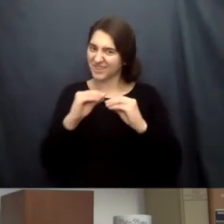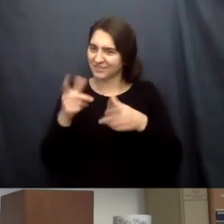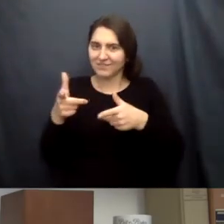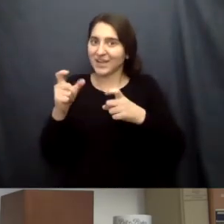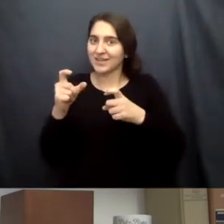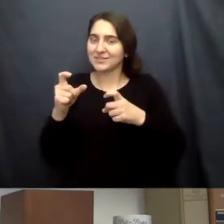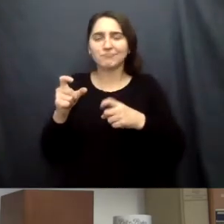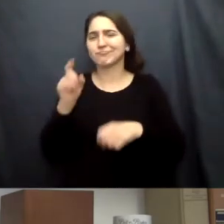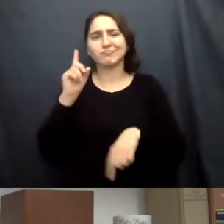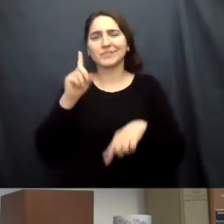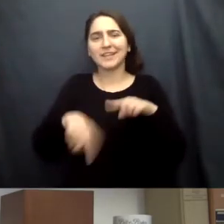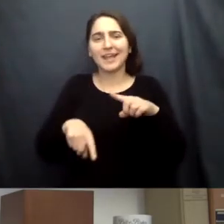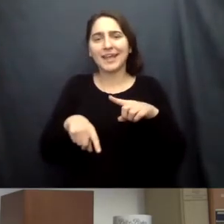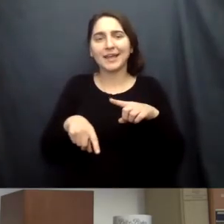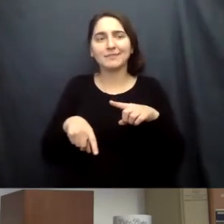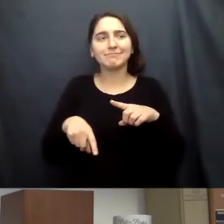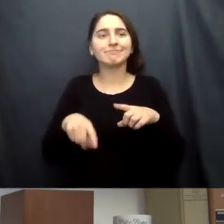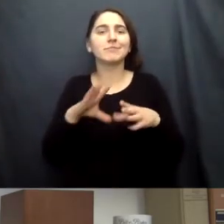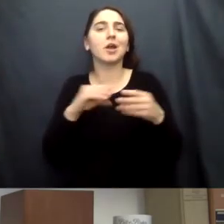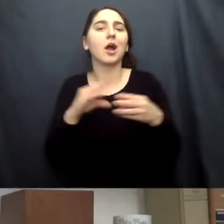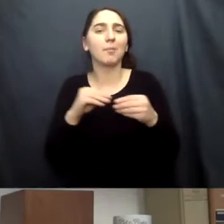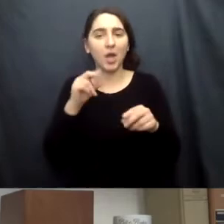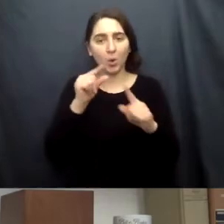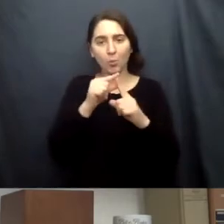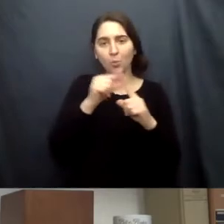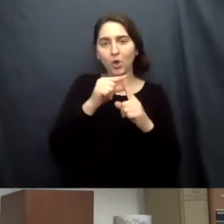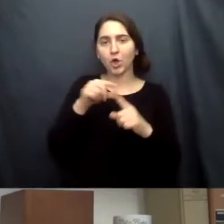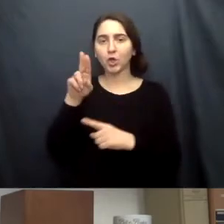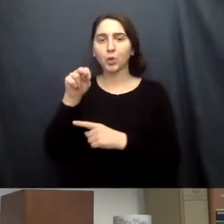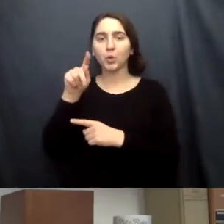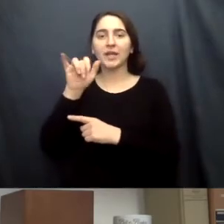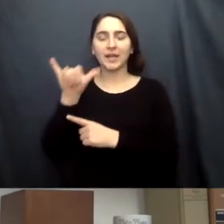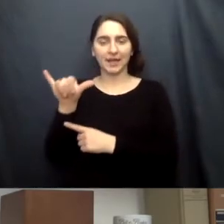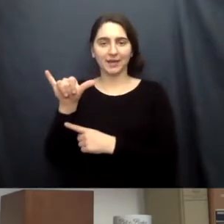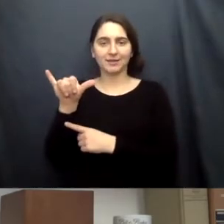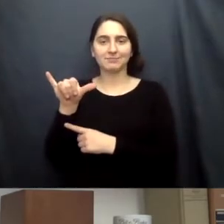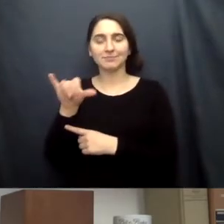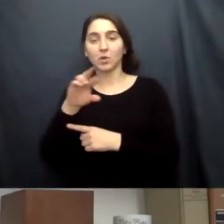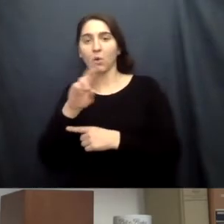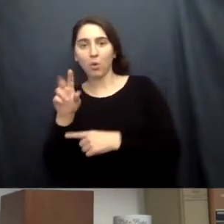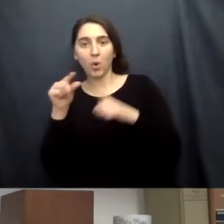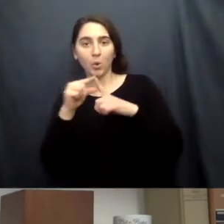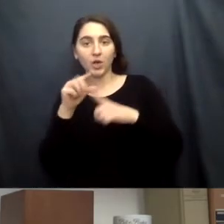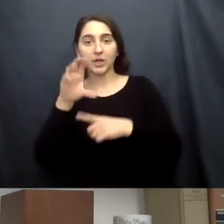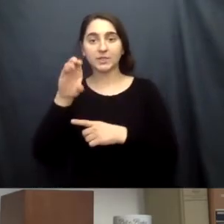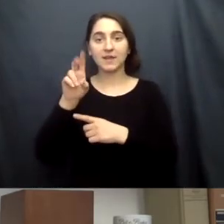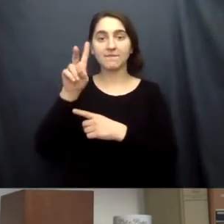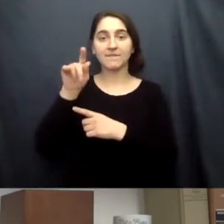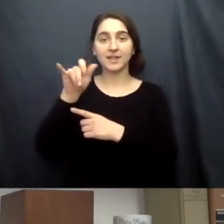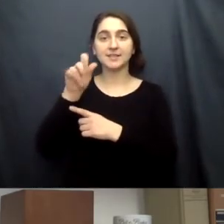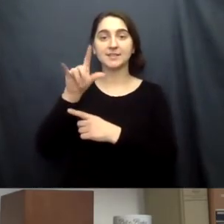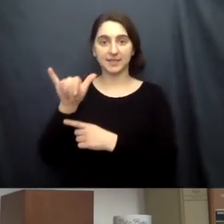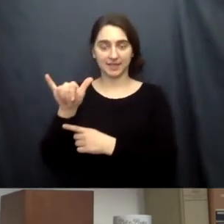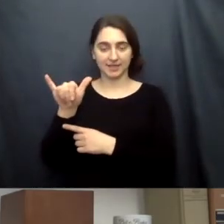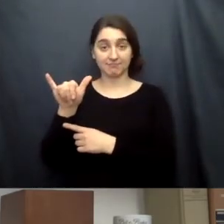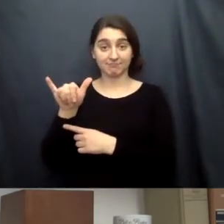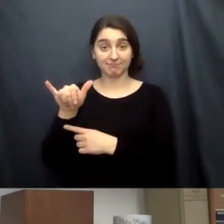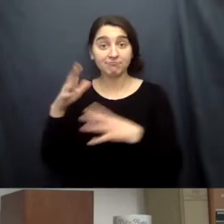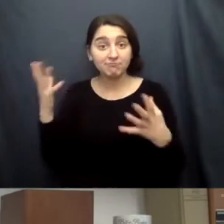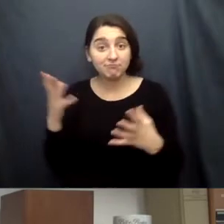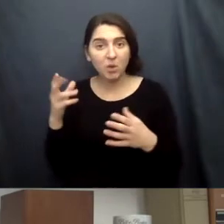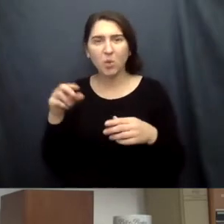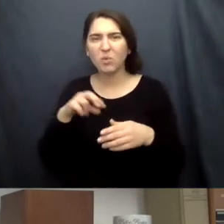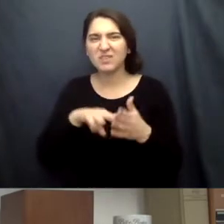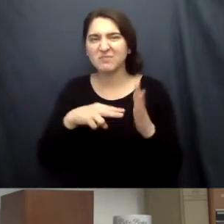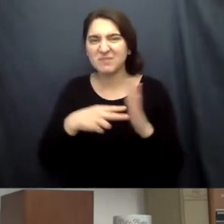rewarding stuff. There isn't a quick fix. We can't just say the word unity or civility and magically have